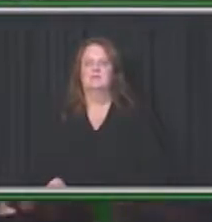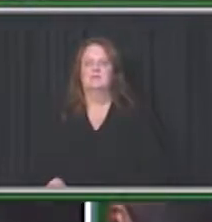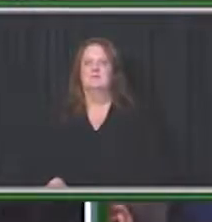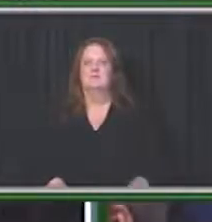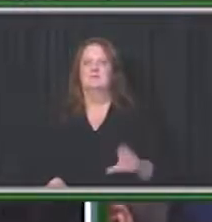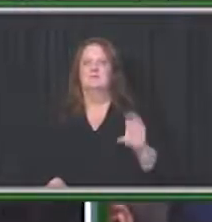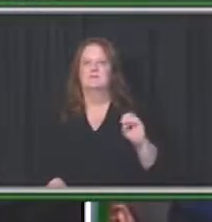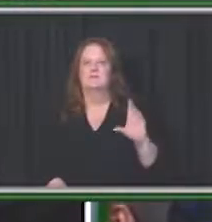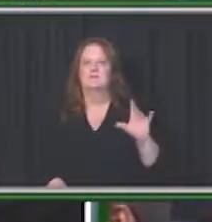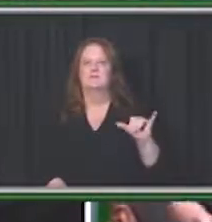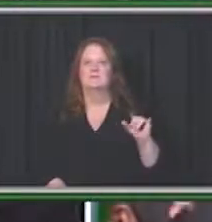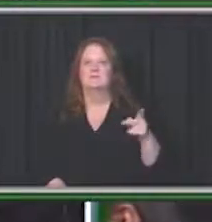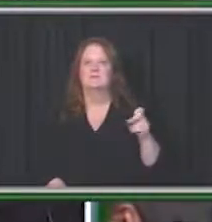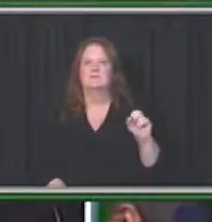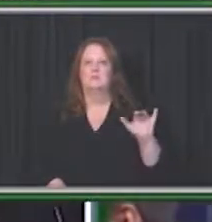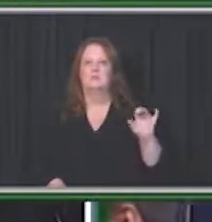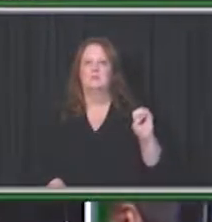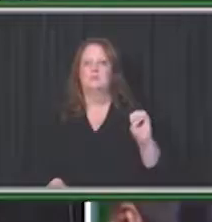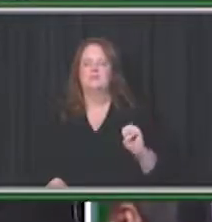Cecily Petrie.